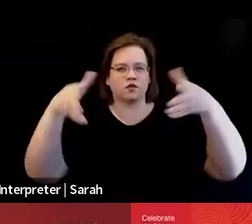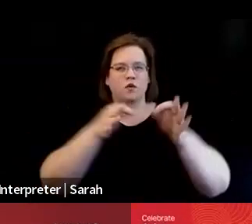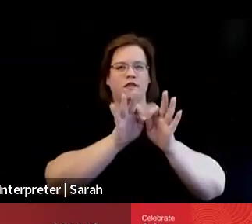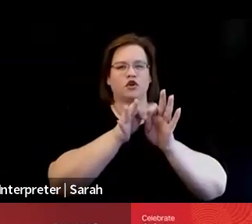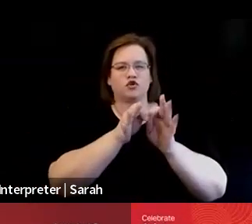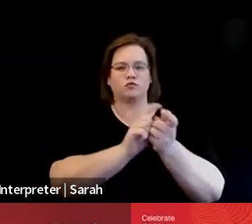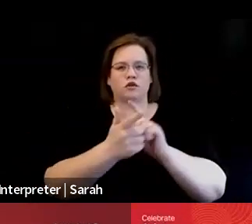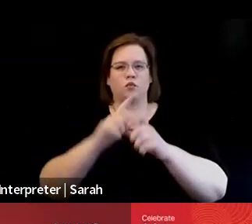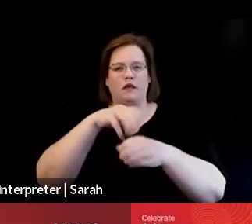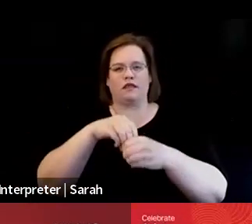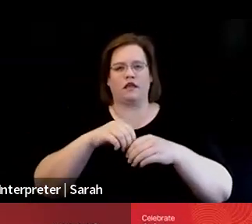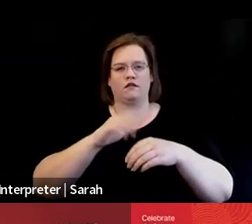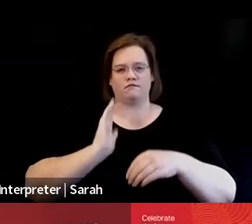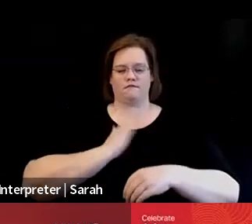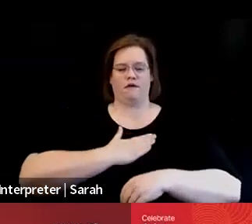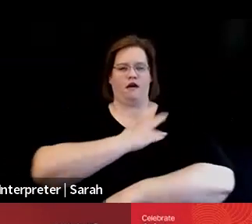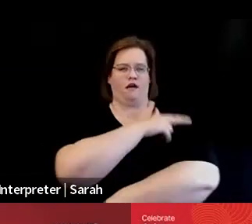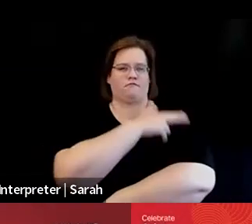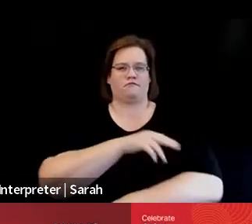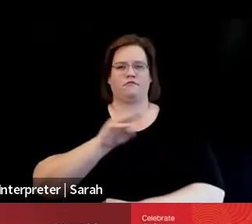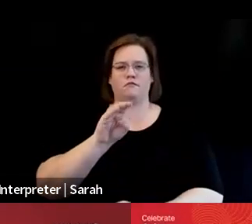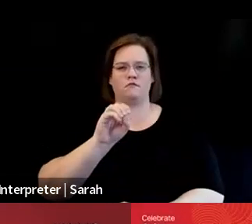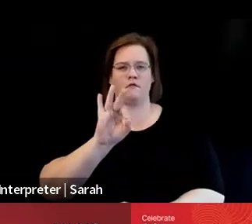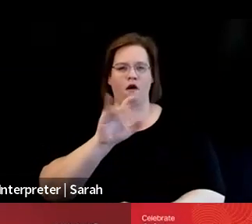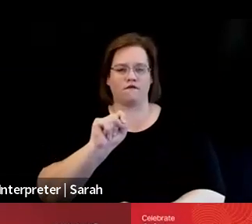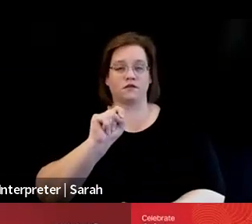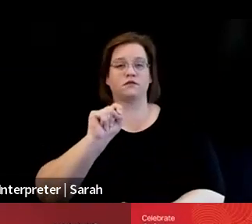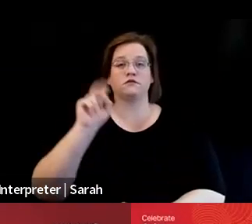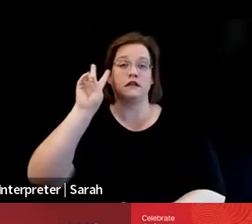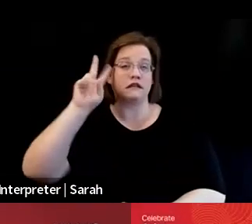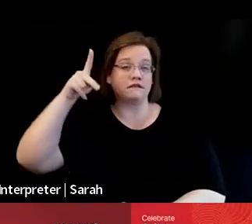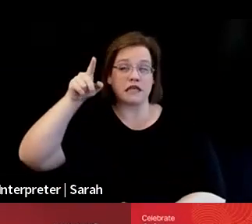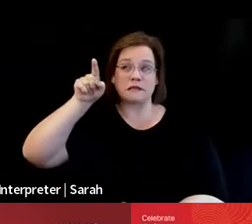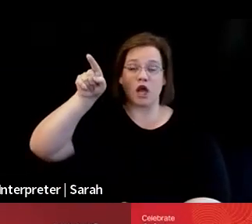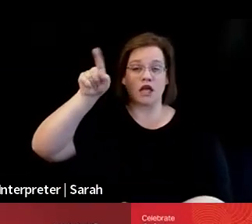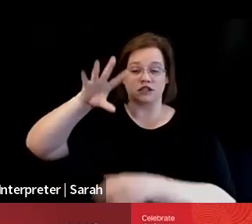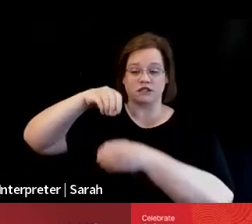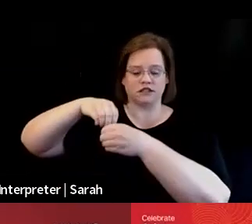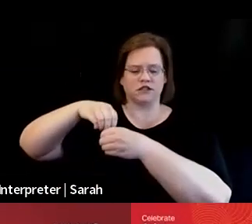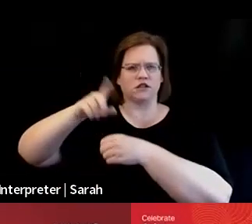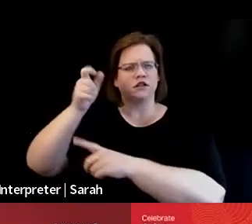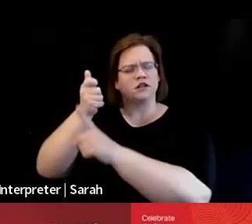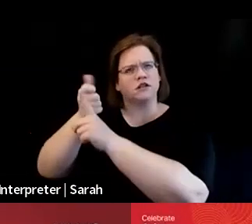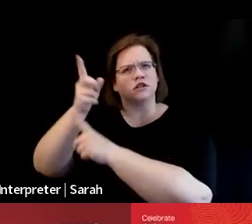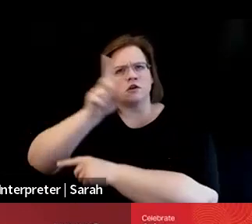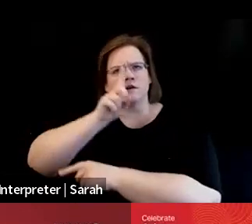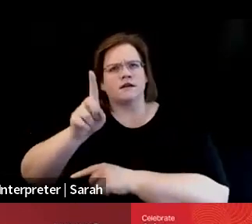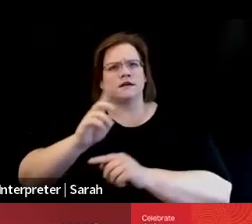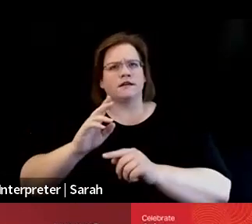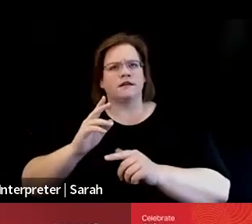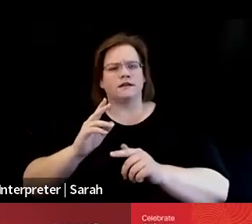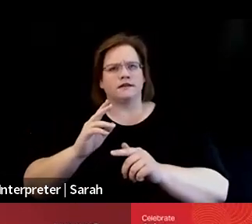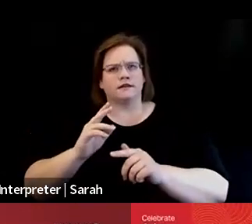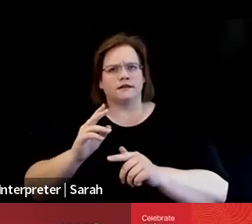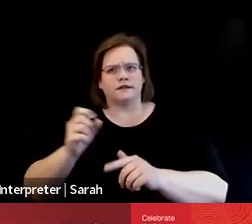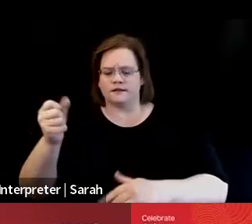Moffitt. And the vice president of the department has done an incredible job of really trying to invite interpreters and translators